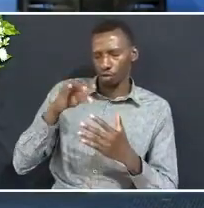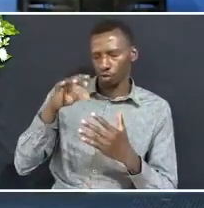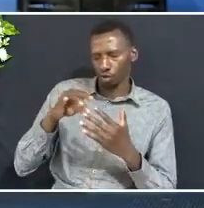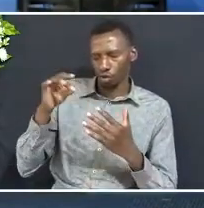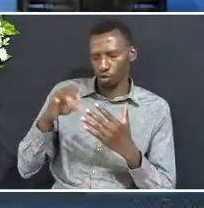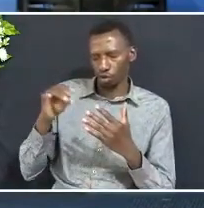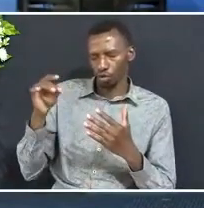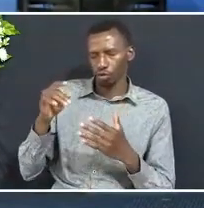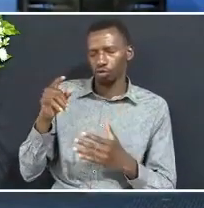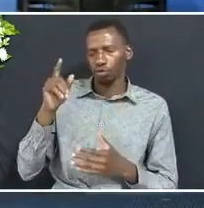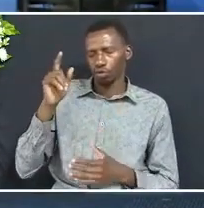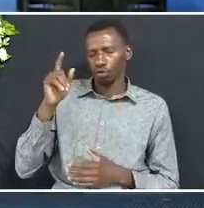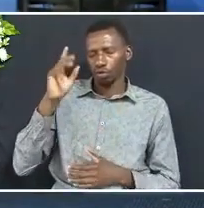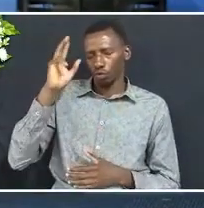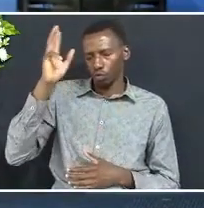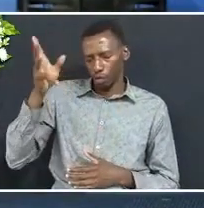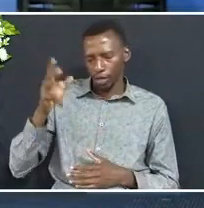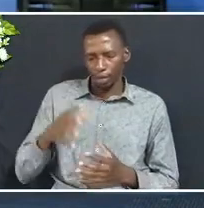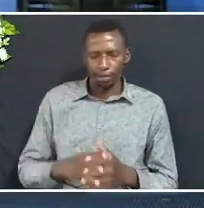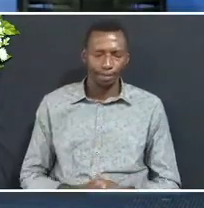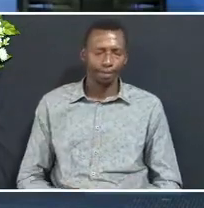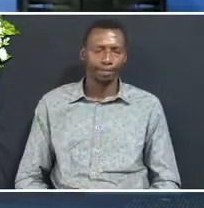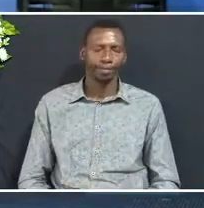steal this